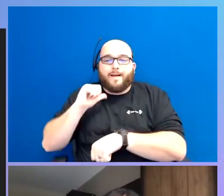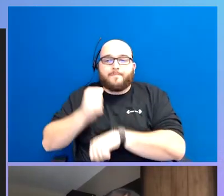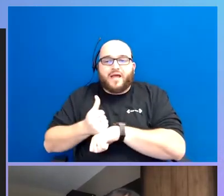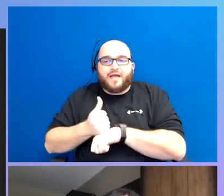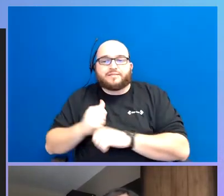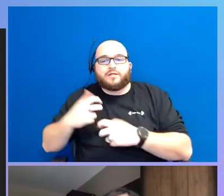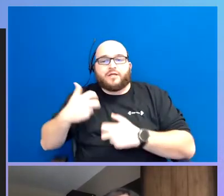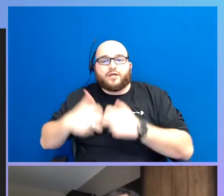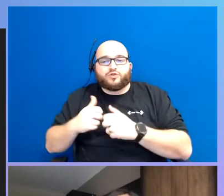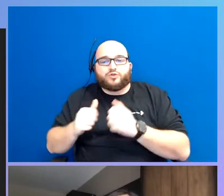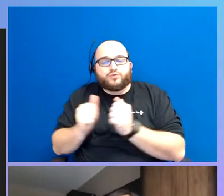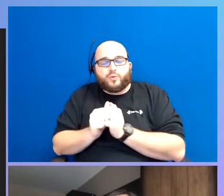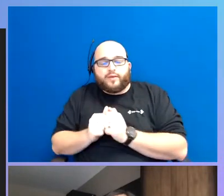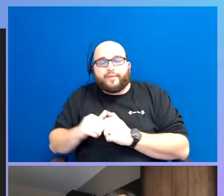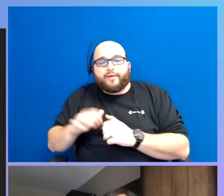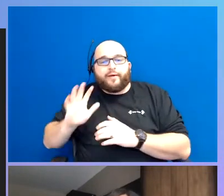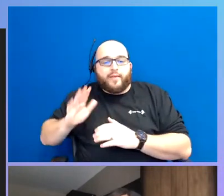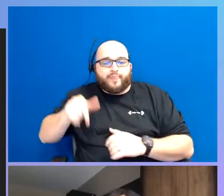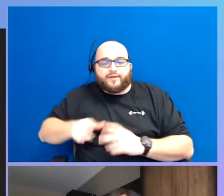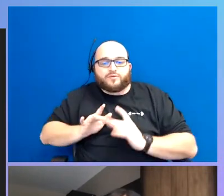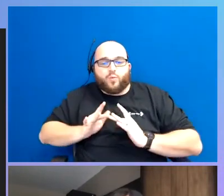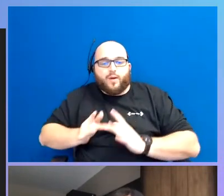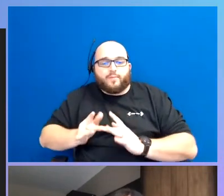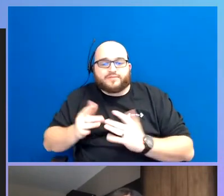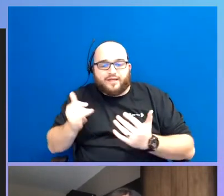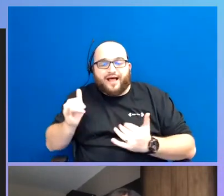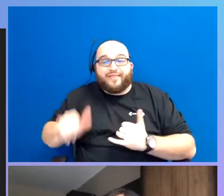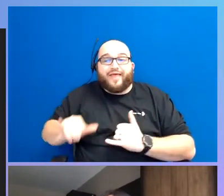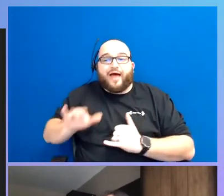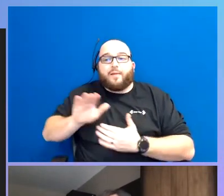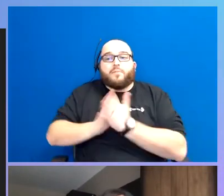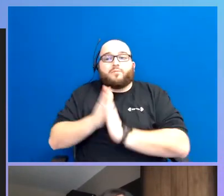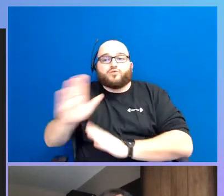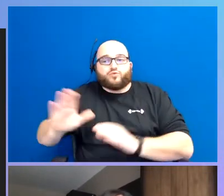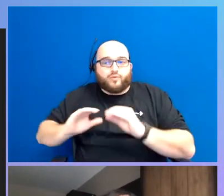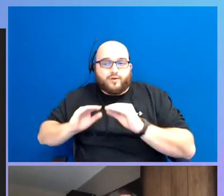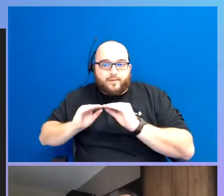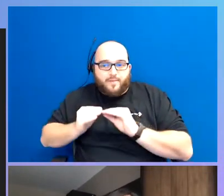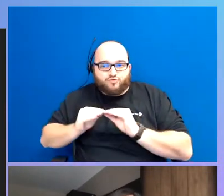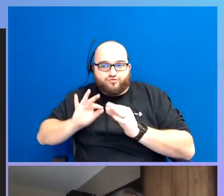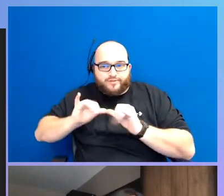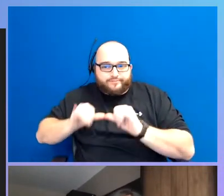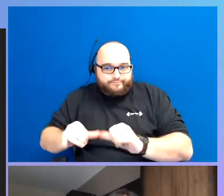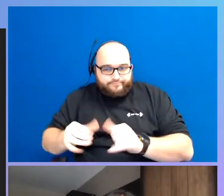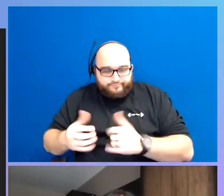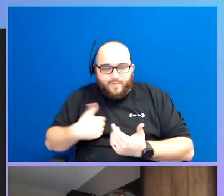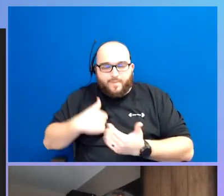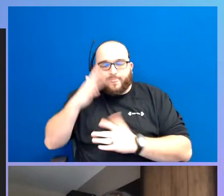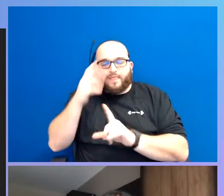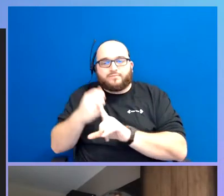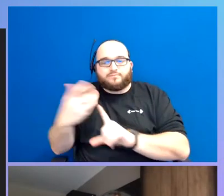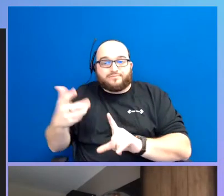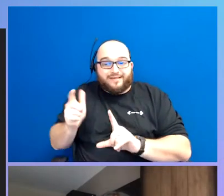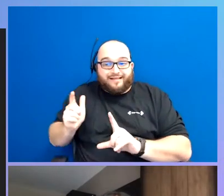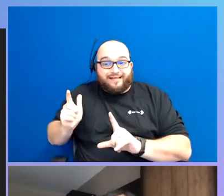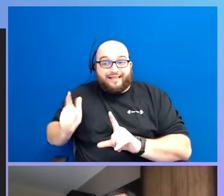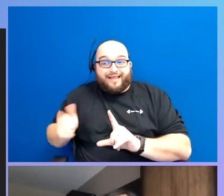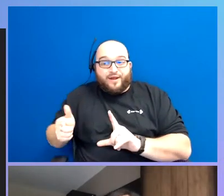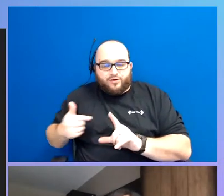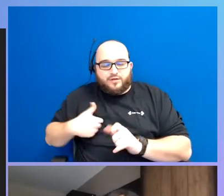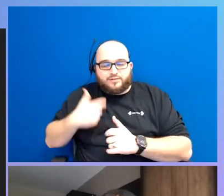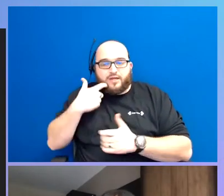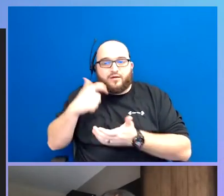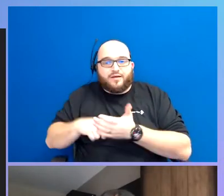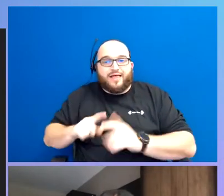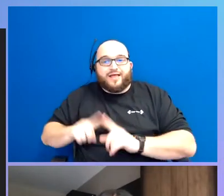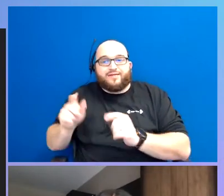accessibility guideline-based issues that could be your metric there. And we'll talk a little bit more about this later as I differentiate between